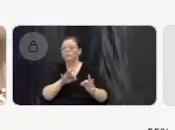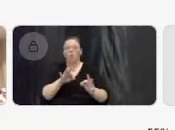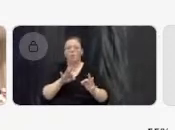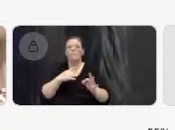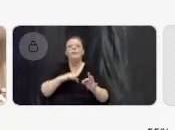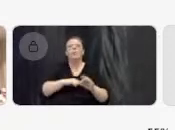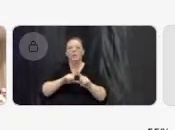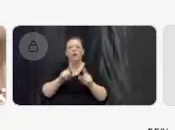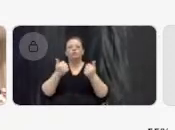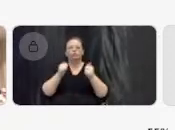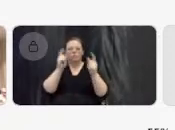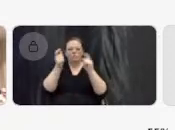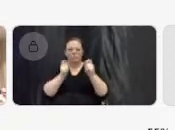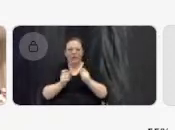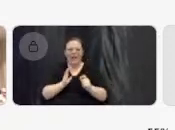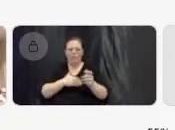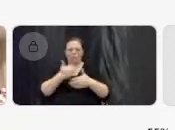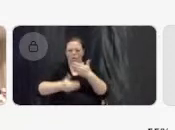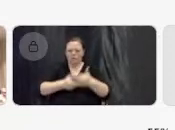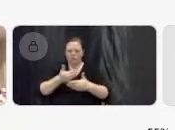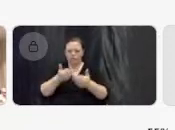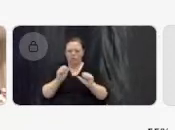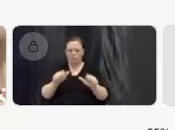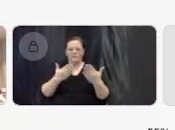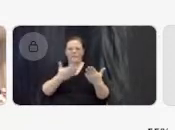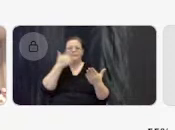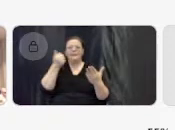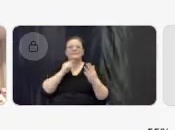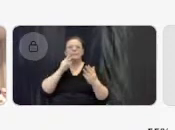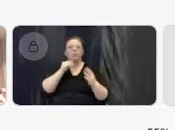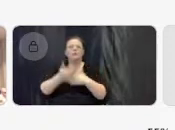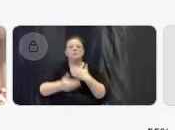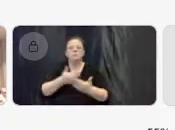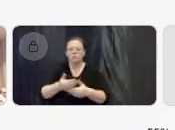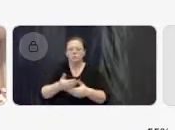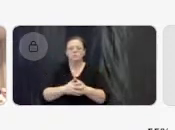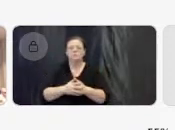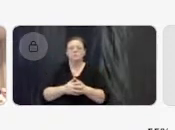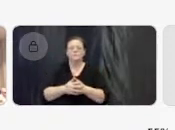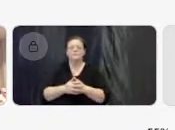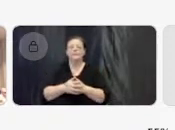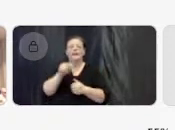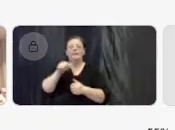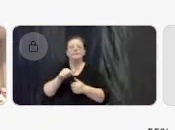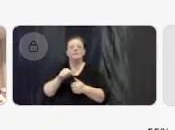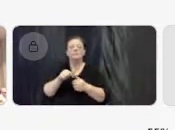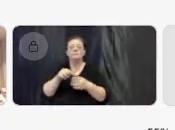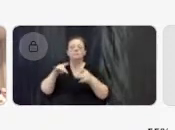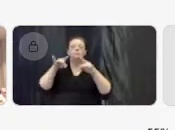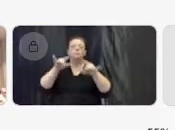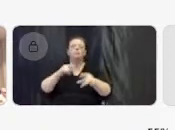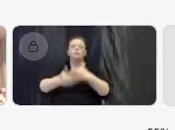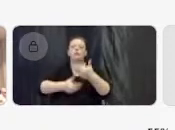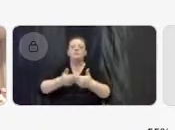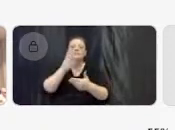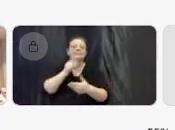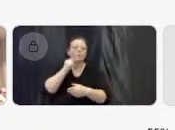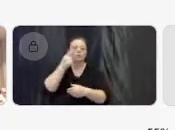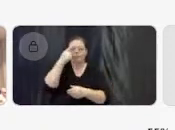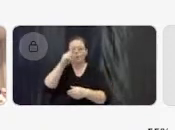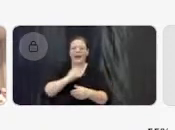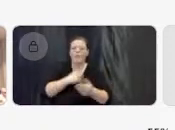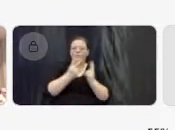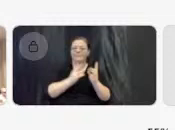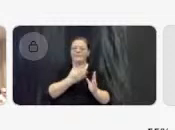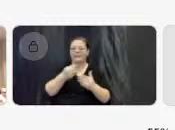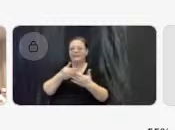and perfecting our process to provide the best experience possible. This creates a more seamless experience for our guests and neighbors, resulting